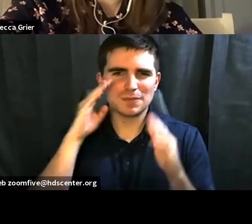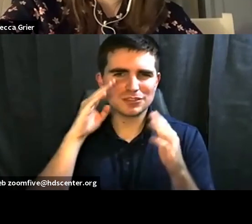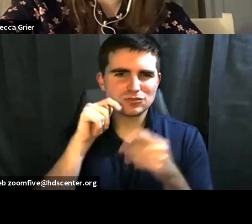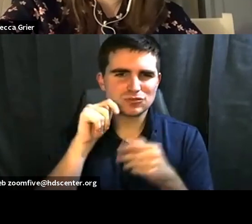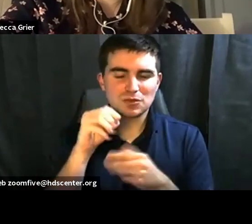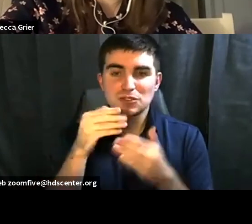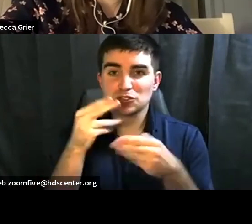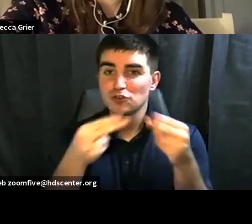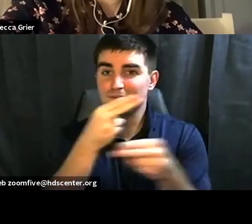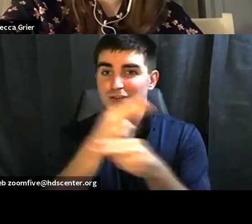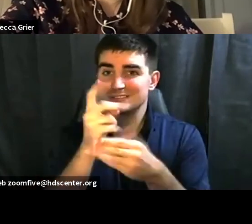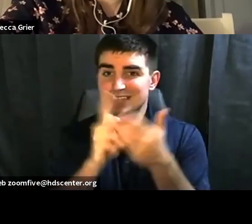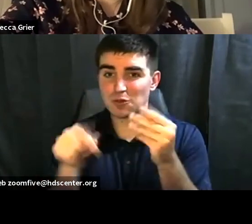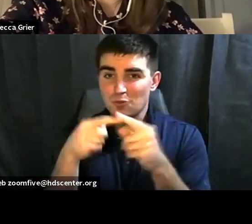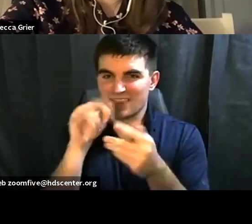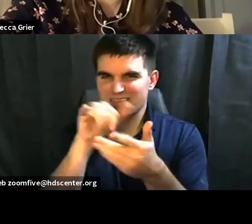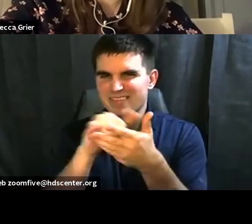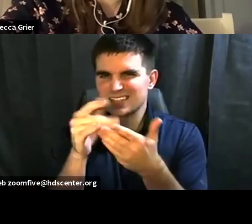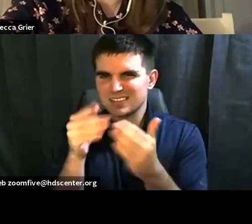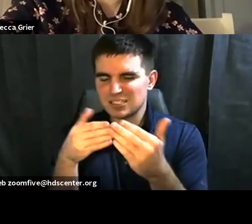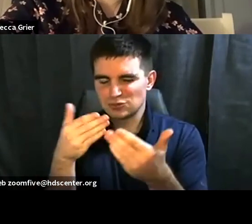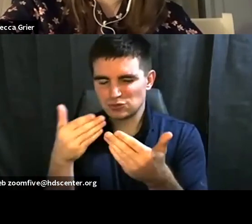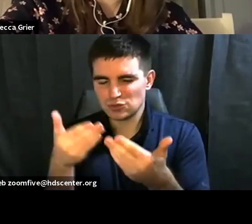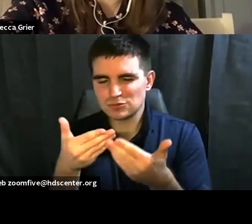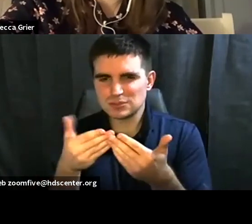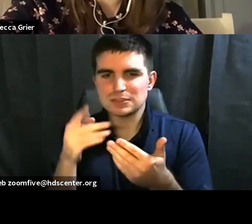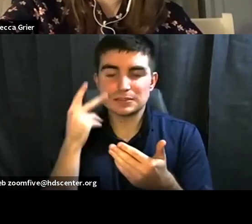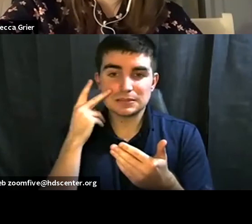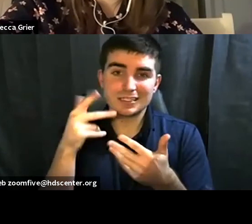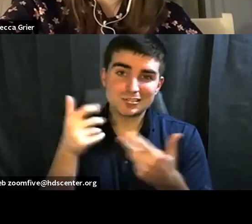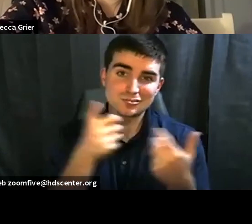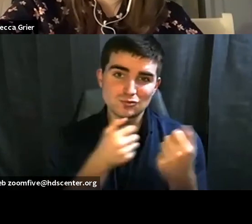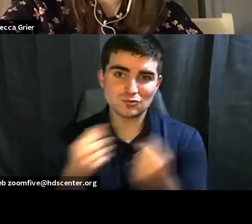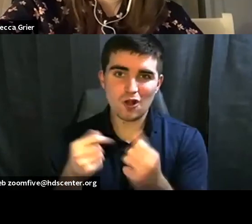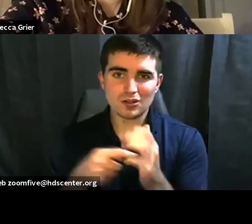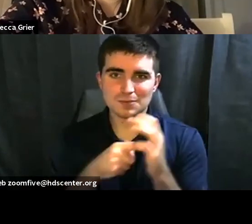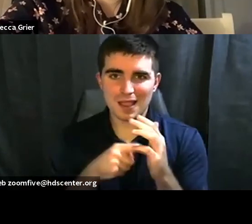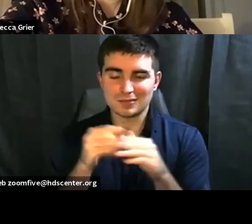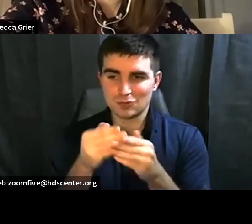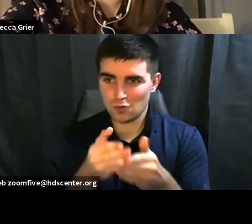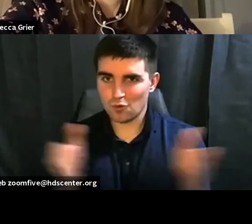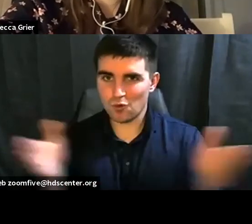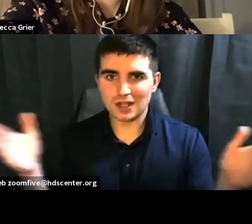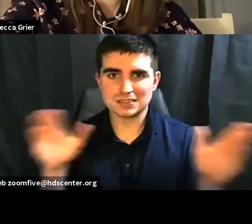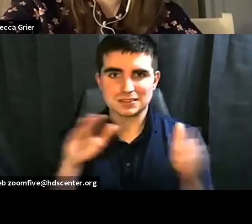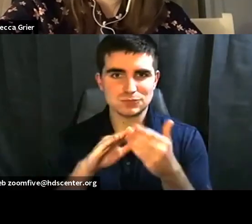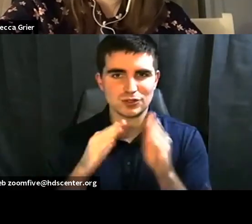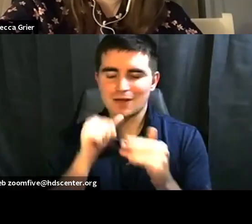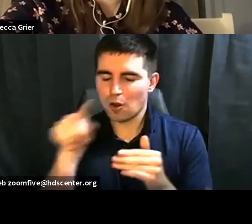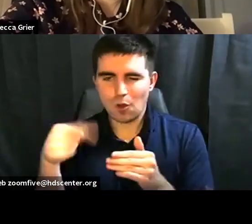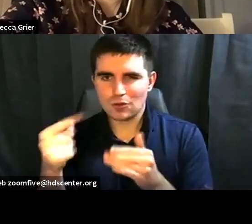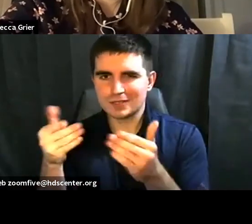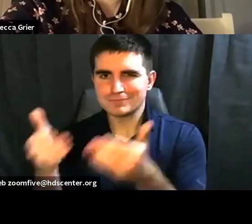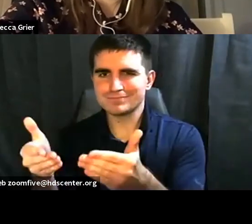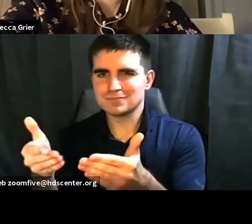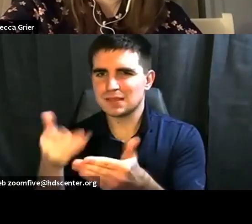talking about, is introduced, you do typically see a very strong demand from across the community, not just people with disabilities, and public policy